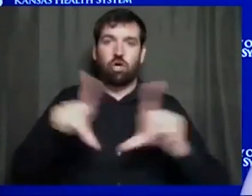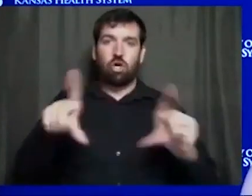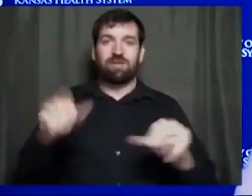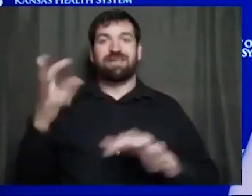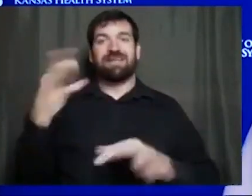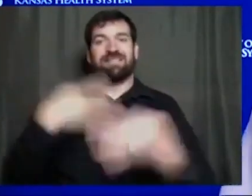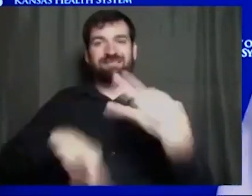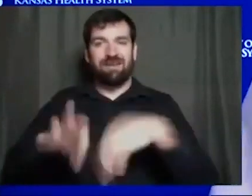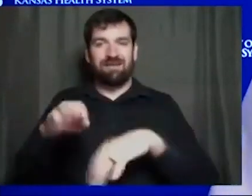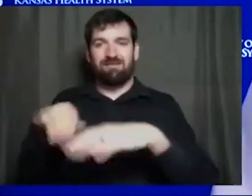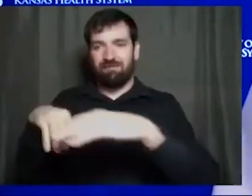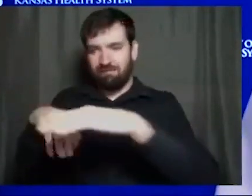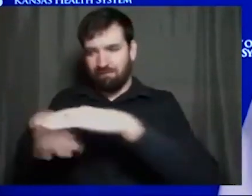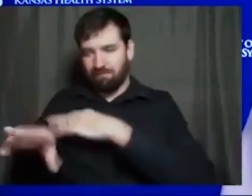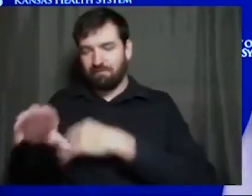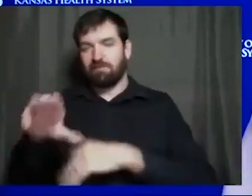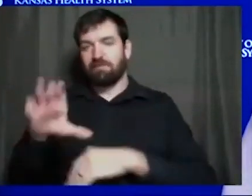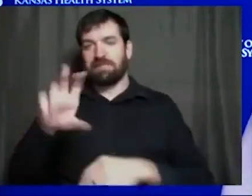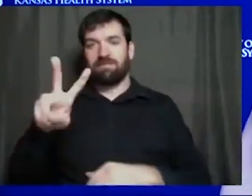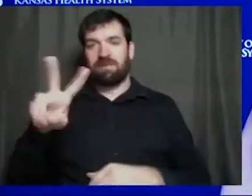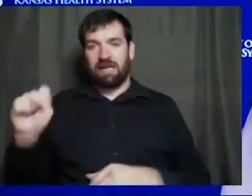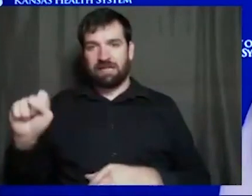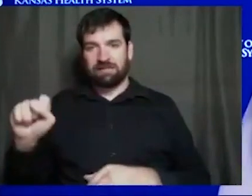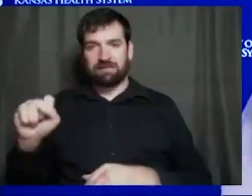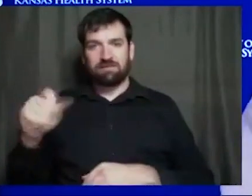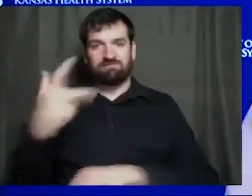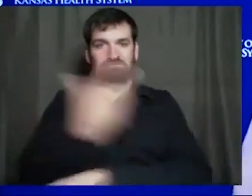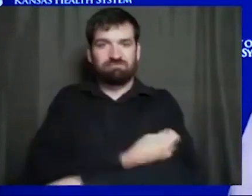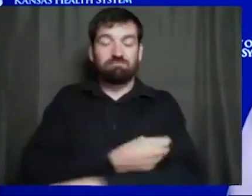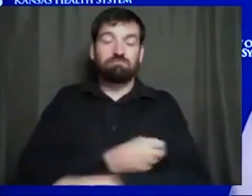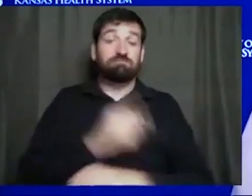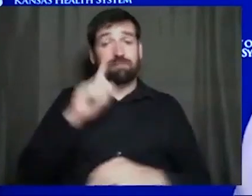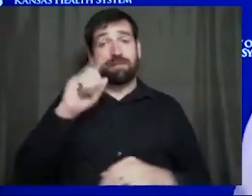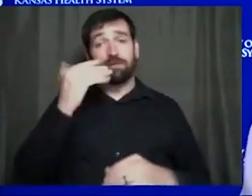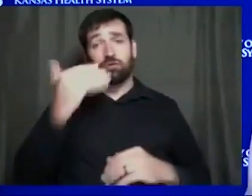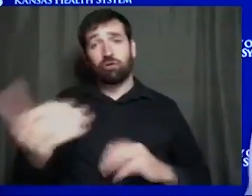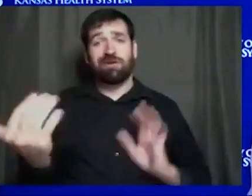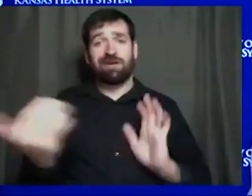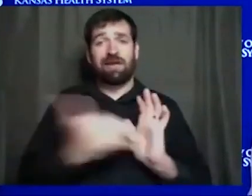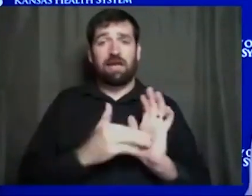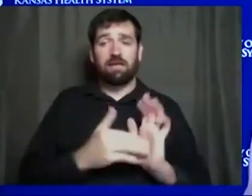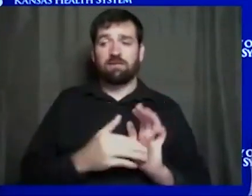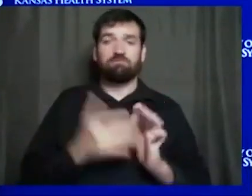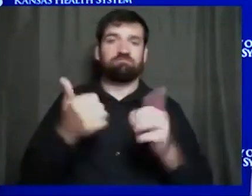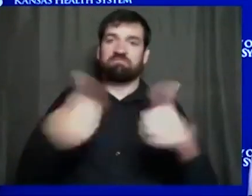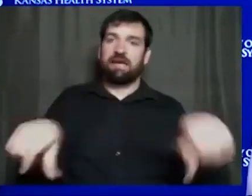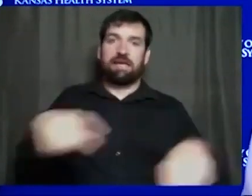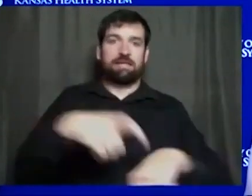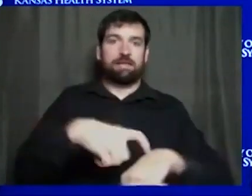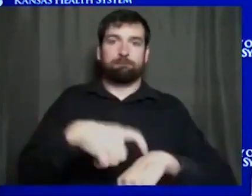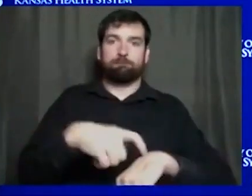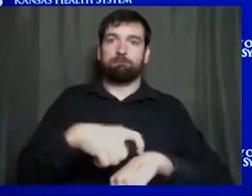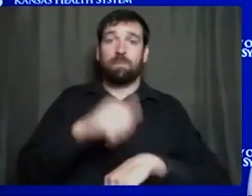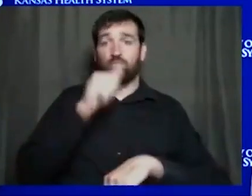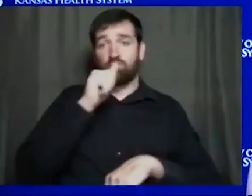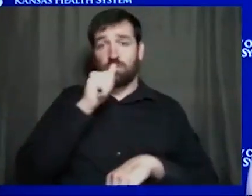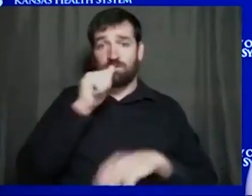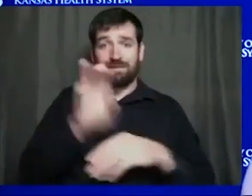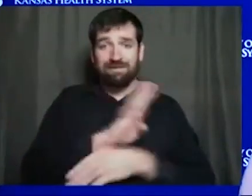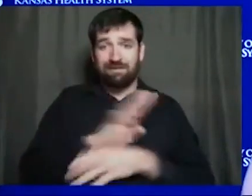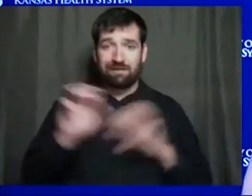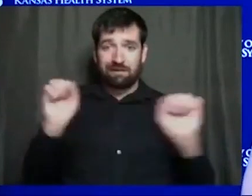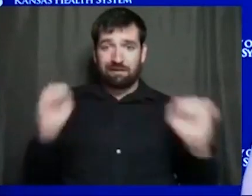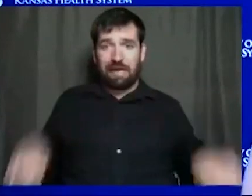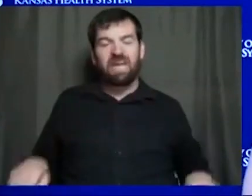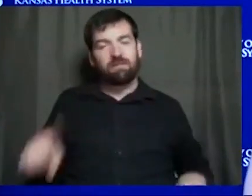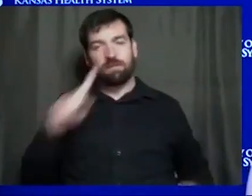getting the shot. So I think it's good. Again, certainly anytime private businesses can do that, I think that's reasonable. If